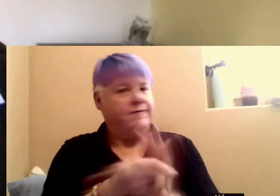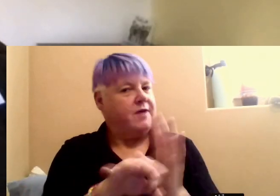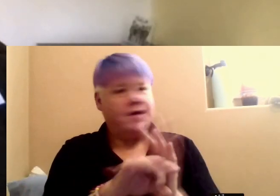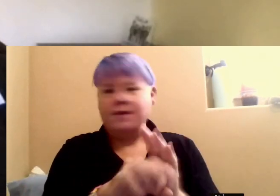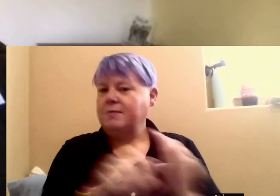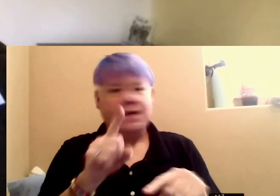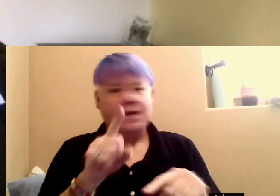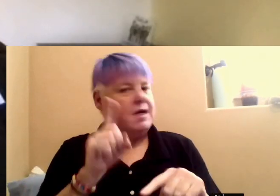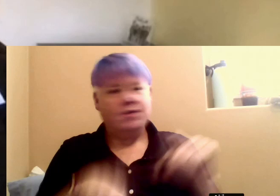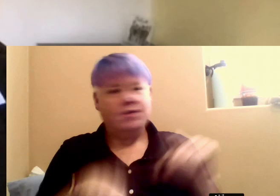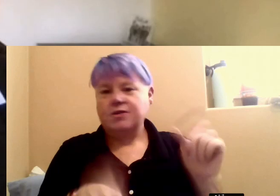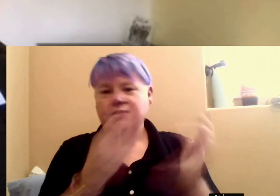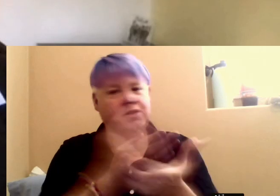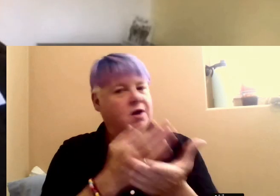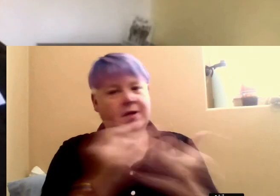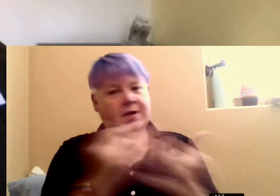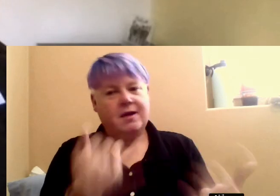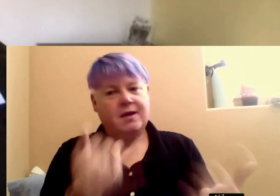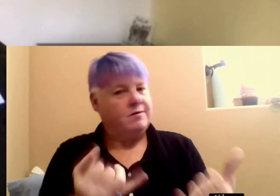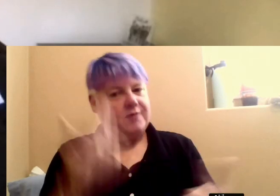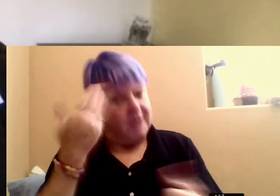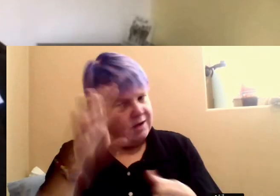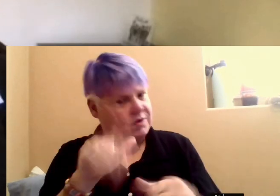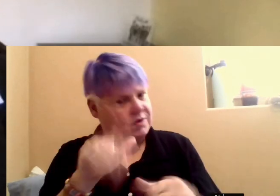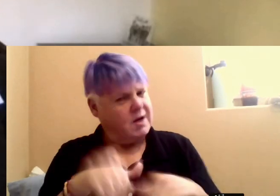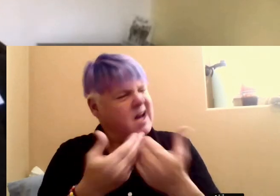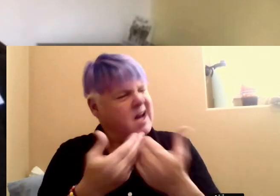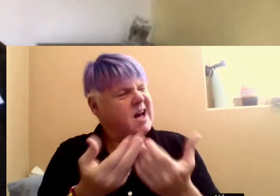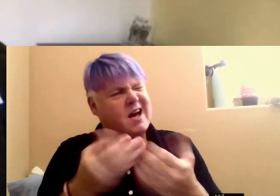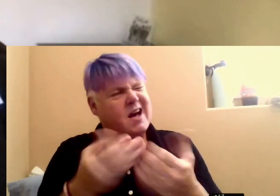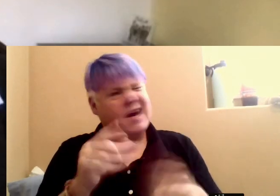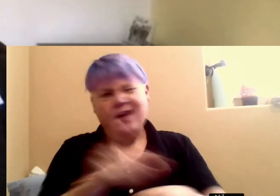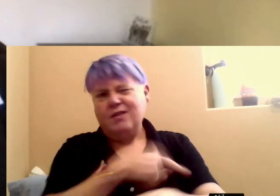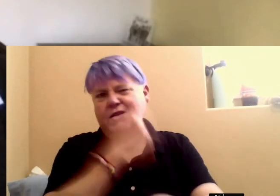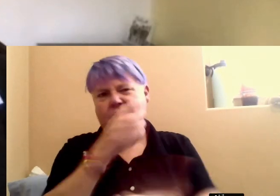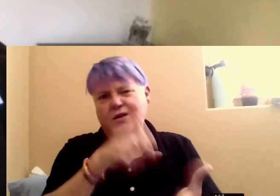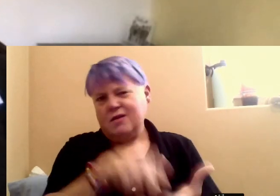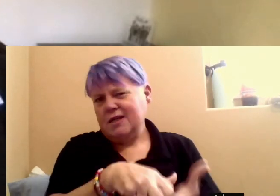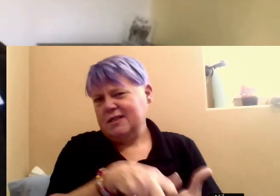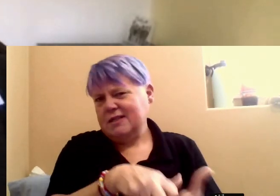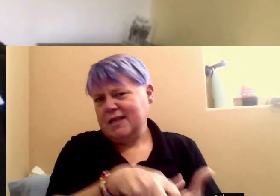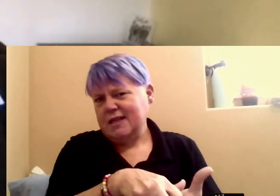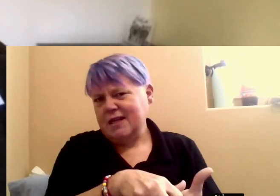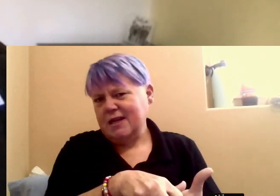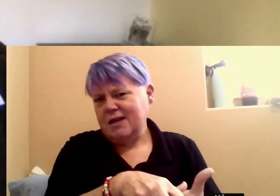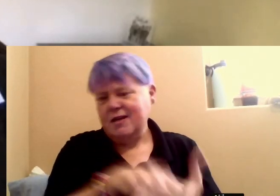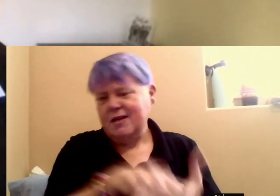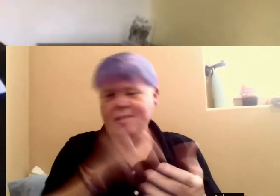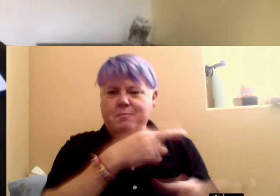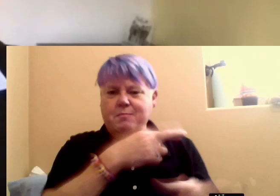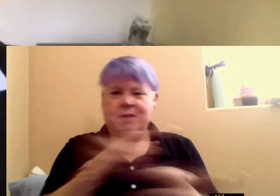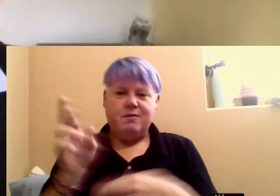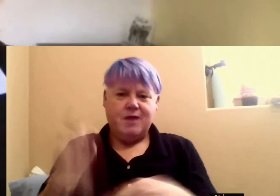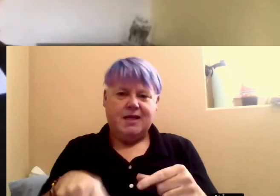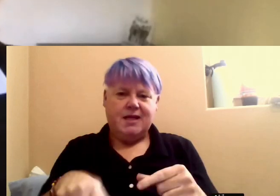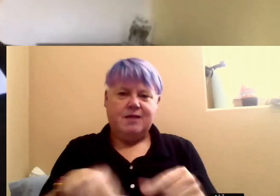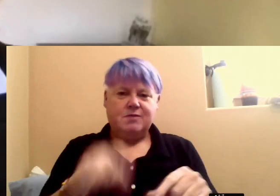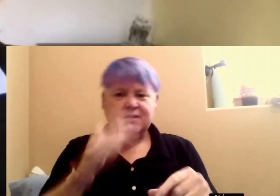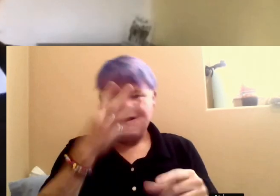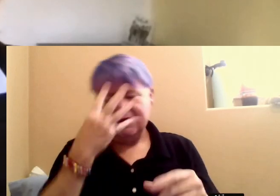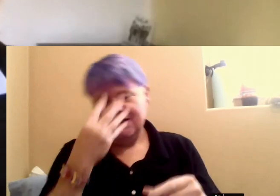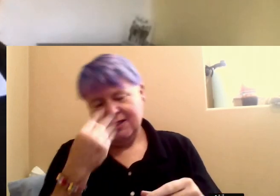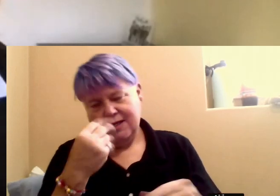now. I don't know how long I crouched in the dark, but my knees were getting stiff and my right leg was starting to fall asleep. It was